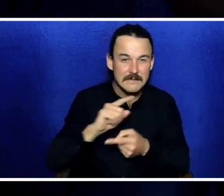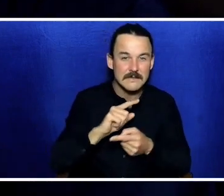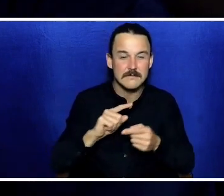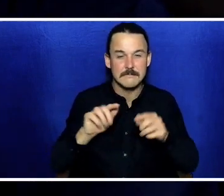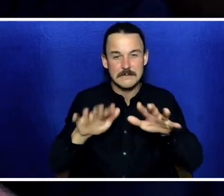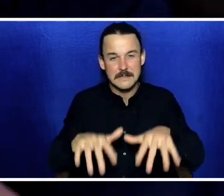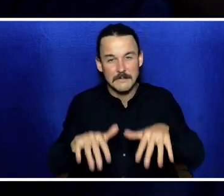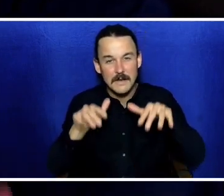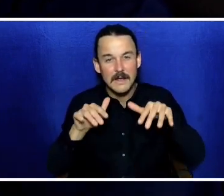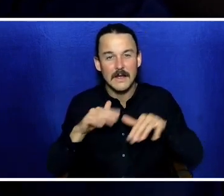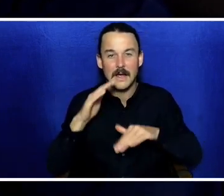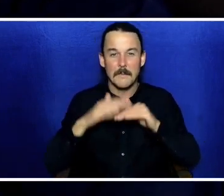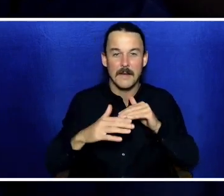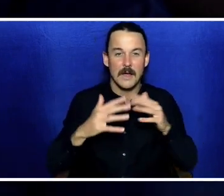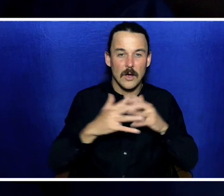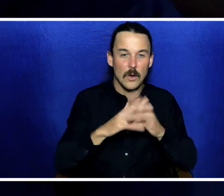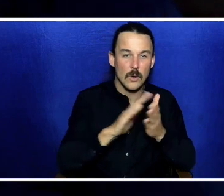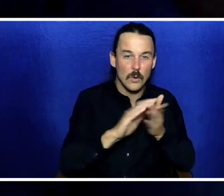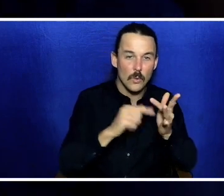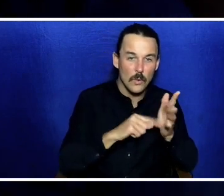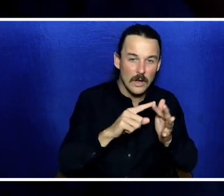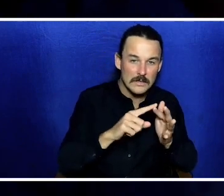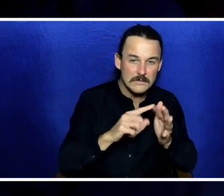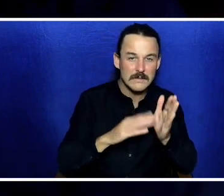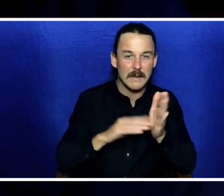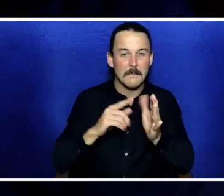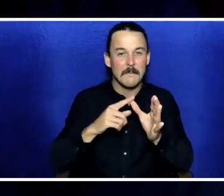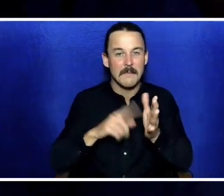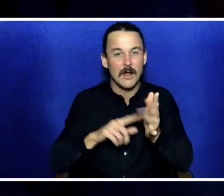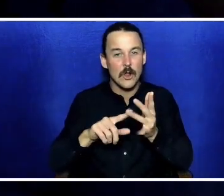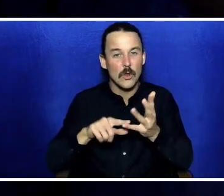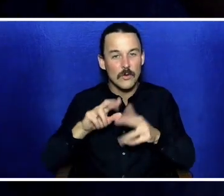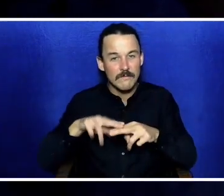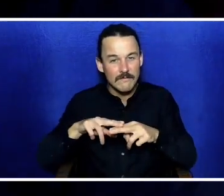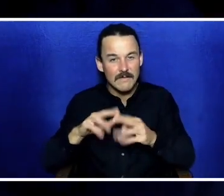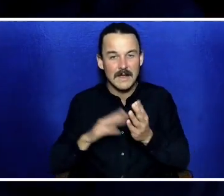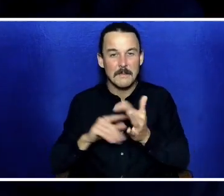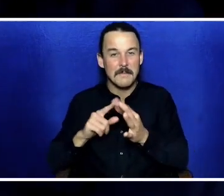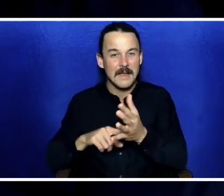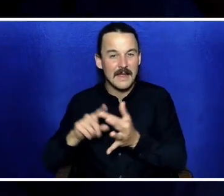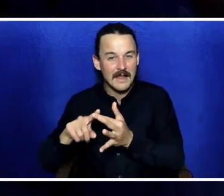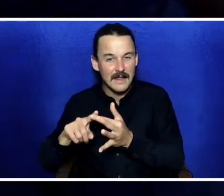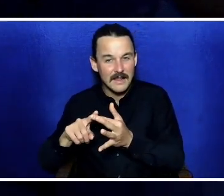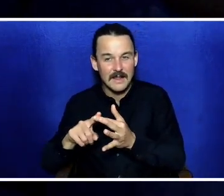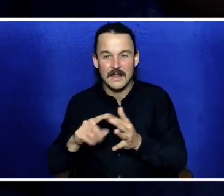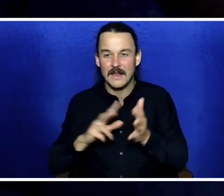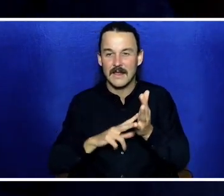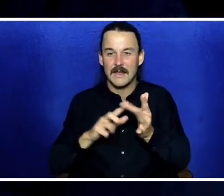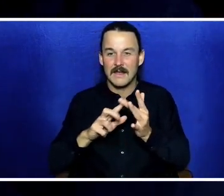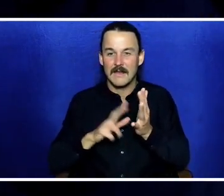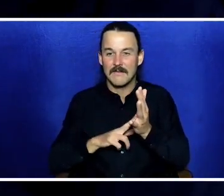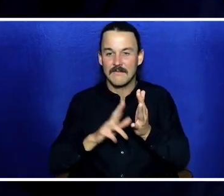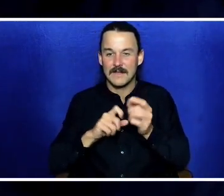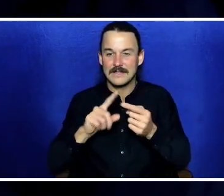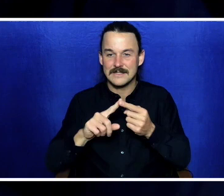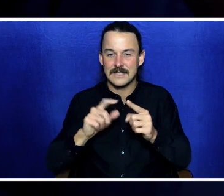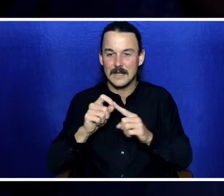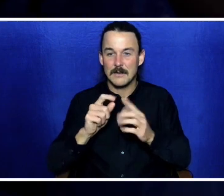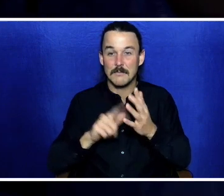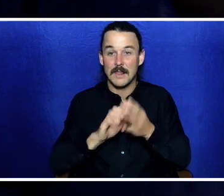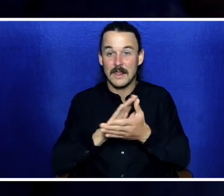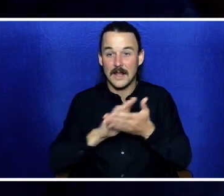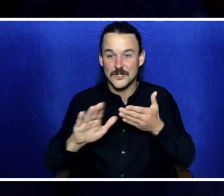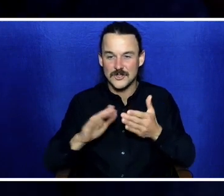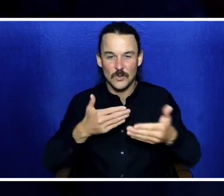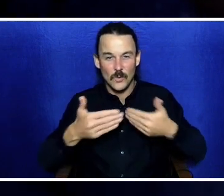around Malouf and around Mille, coordinated by Vincent Plush in association with the Wheeler Centre and the University of Melbourne. More details